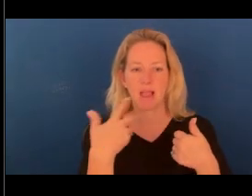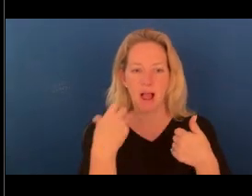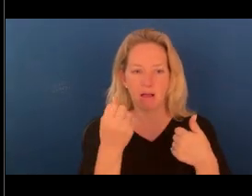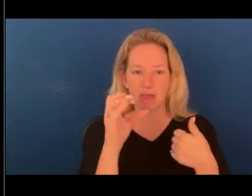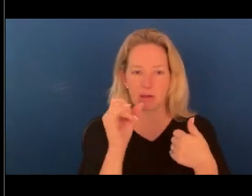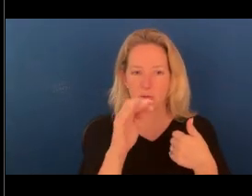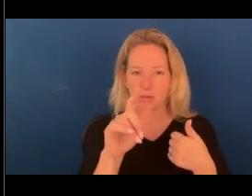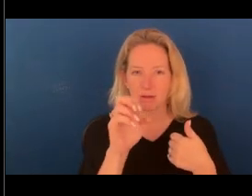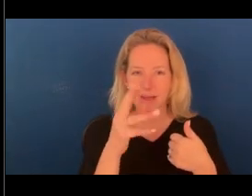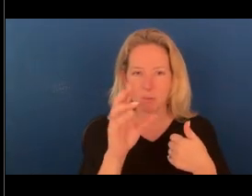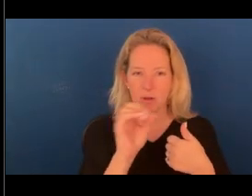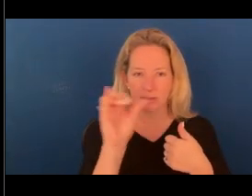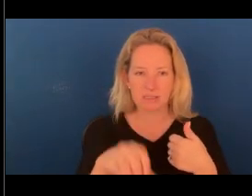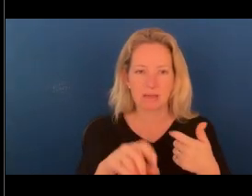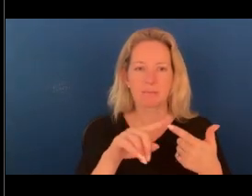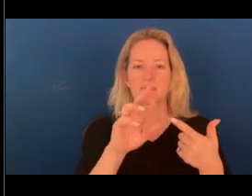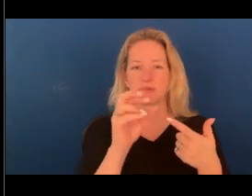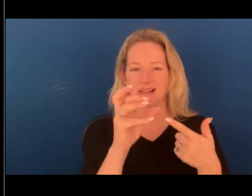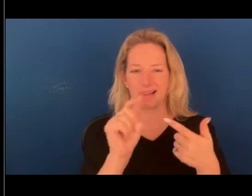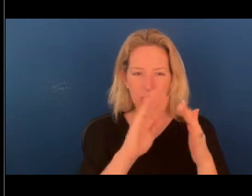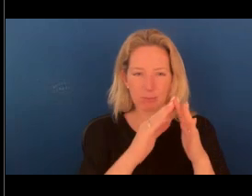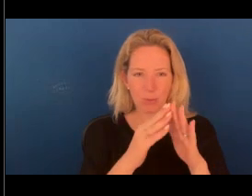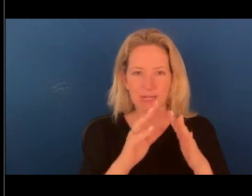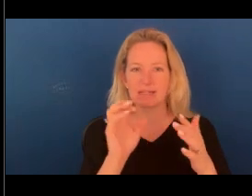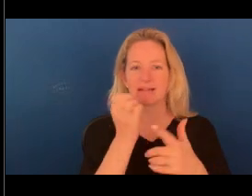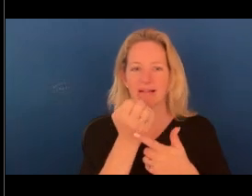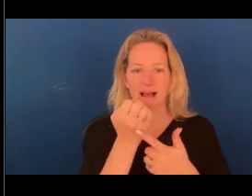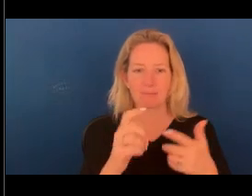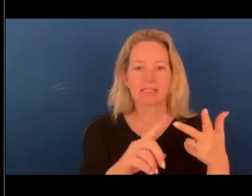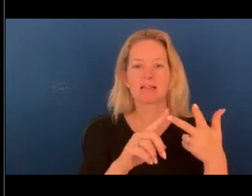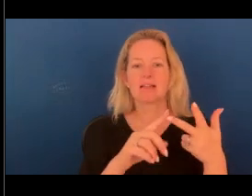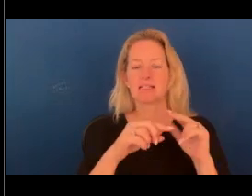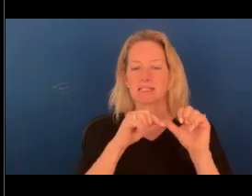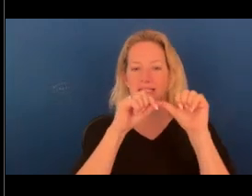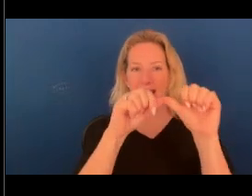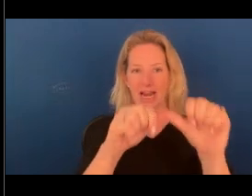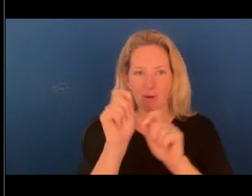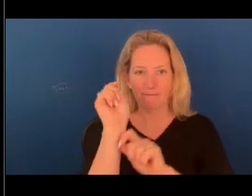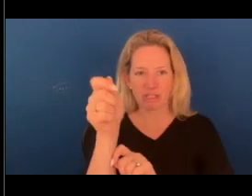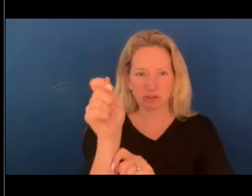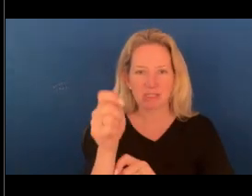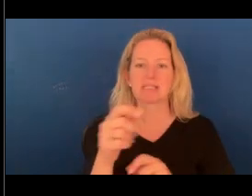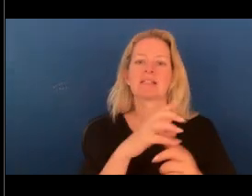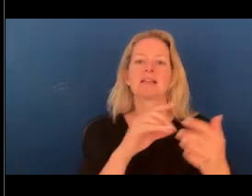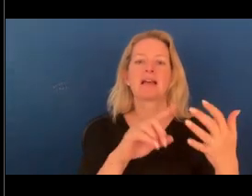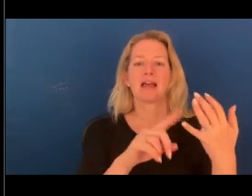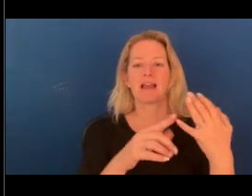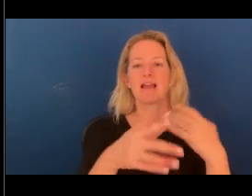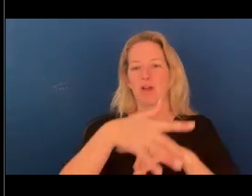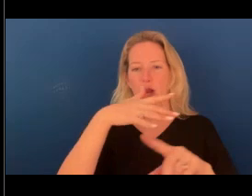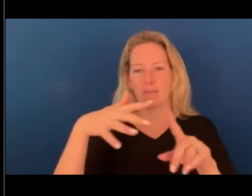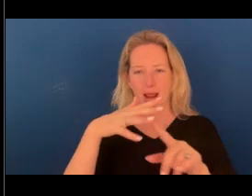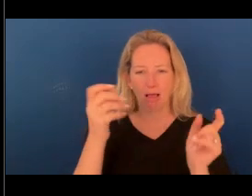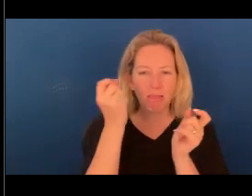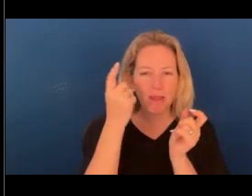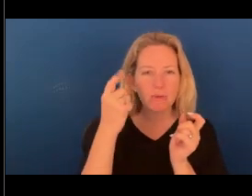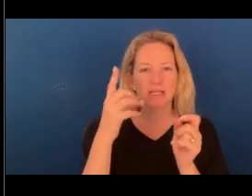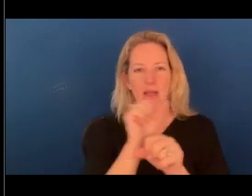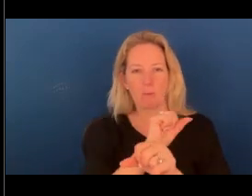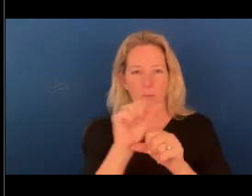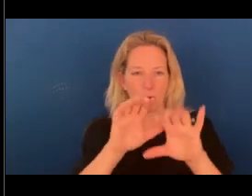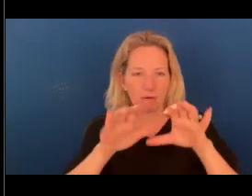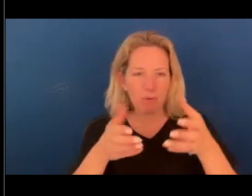and aquaculture, and environmental literacy and workforce development. And all of those 4 focus areas are being impacted by the work